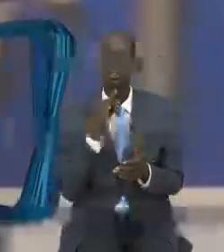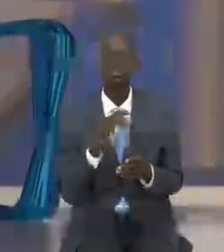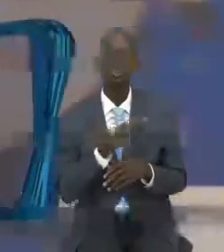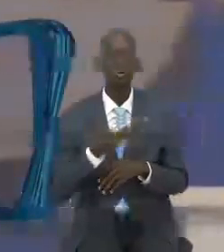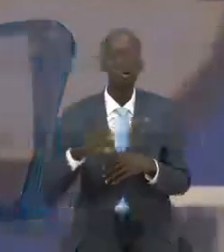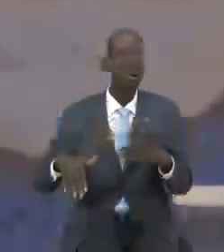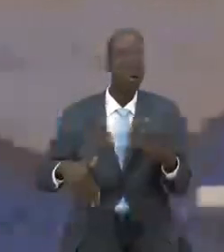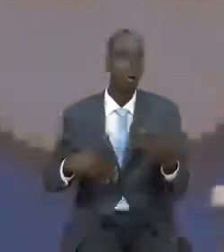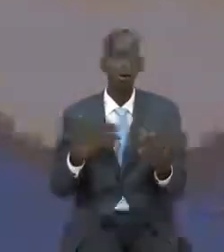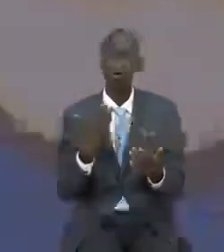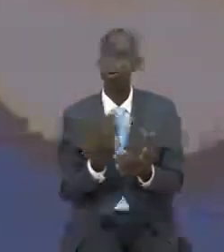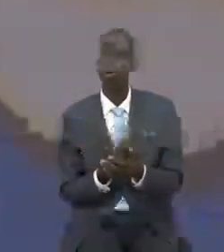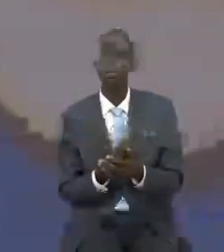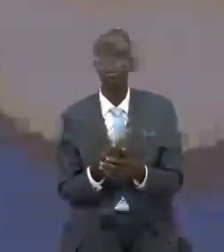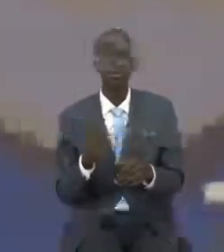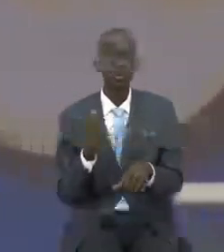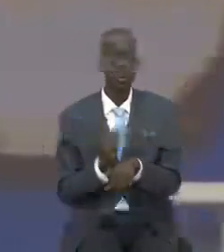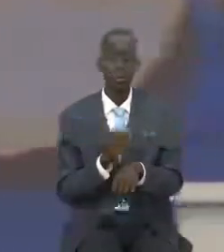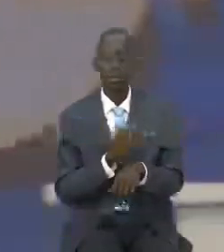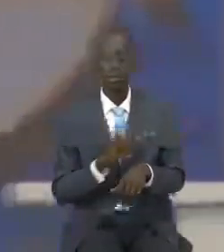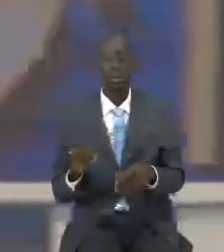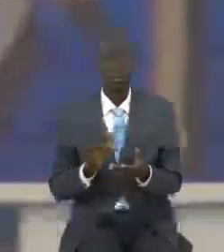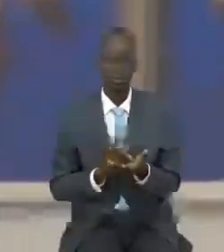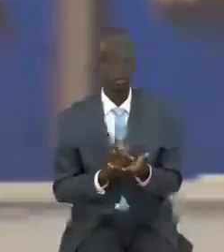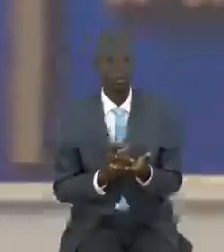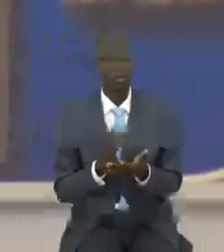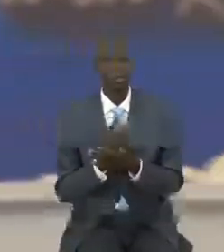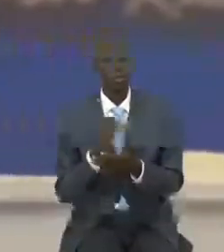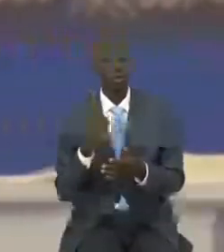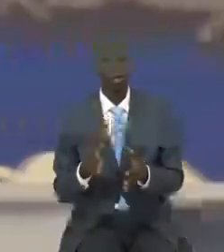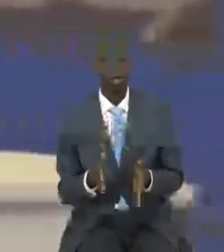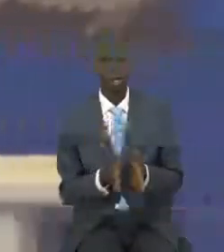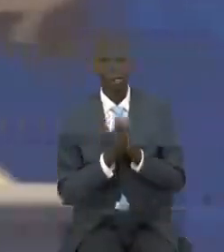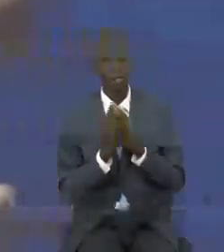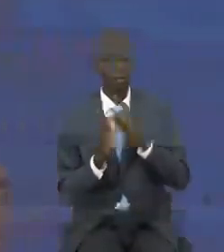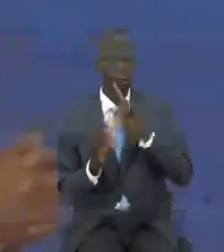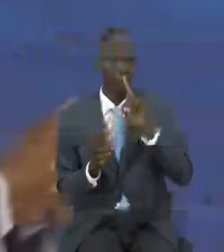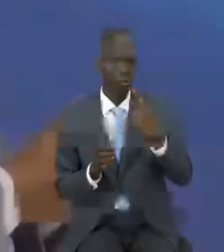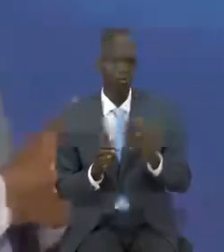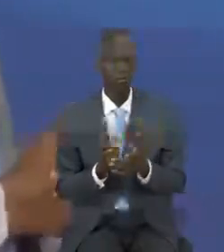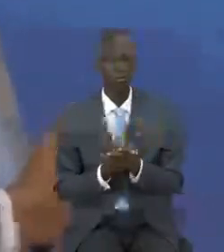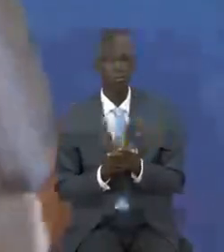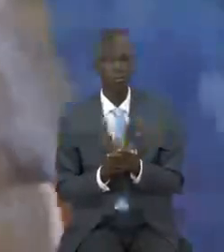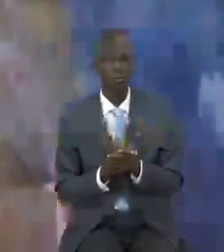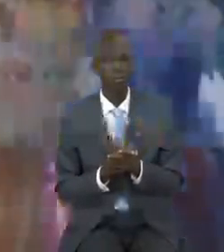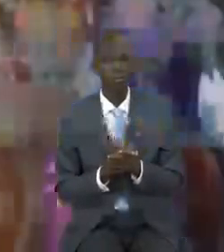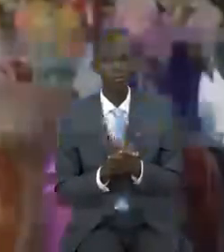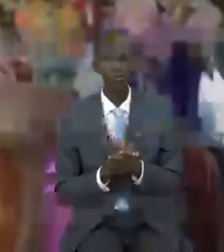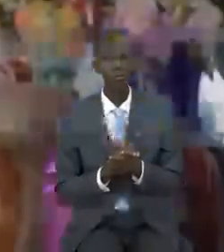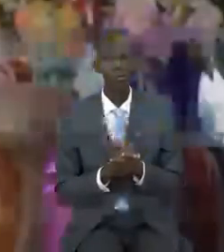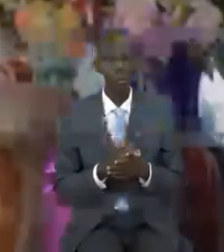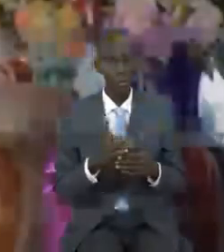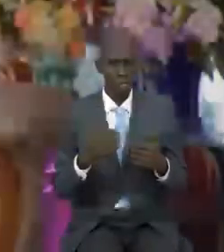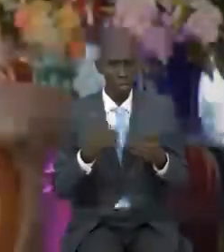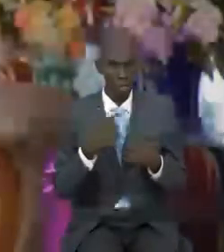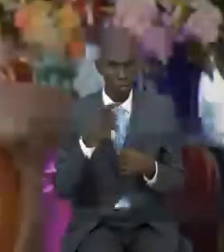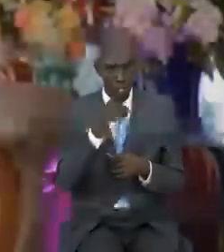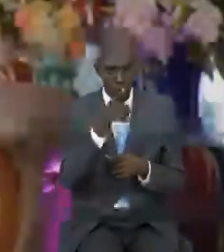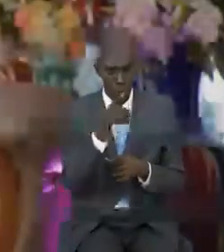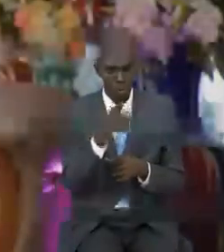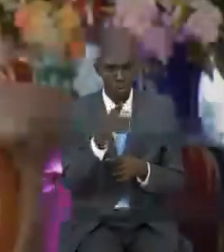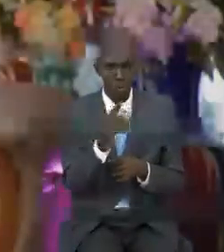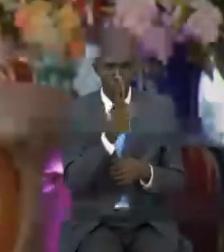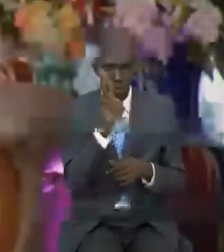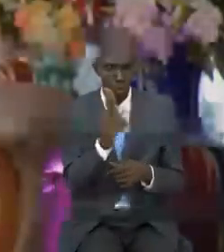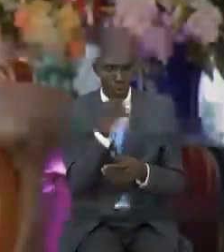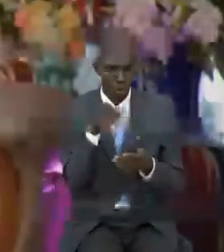all-purpose medicine. And somebody says, before he buys the medicine, have you taken part of the medicine before?